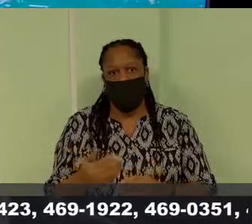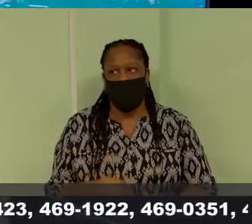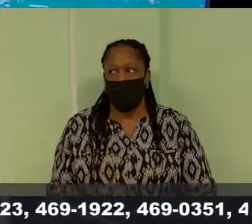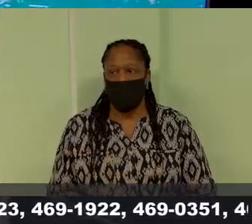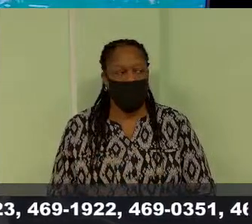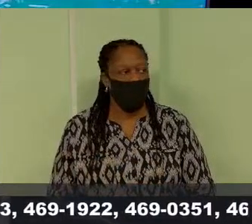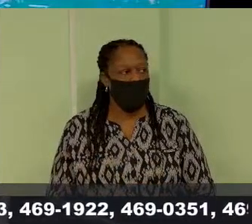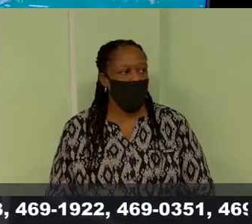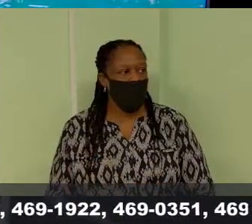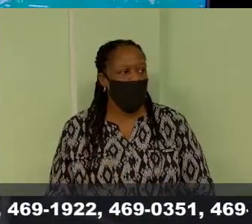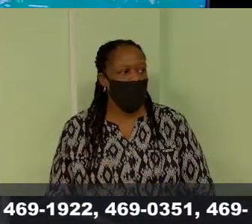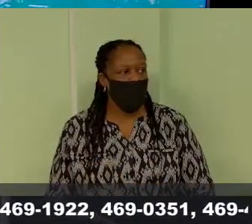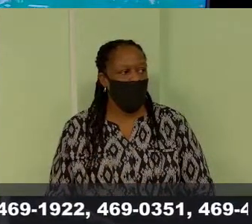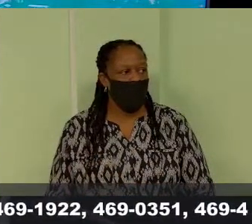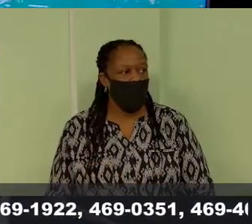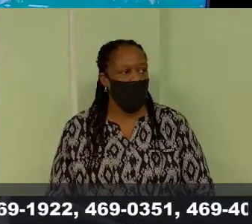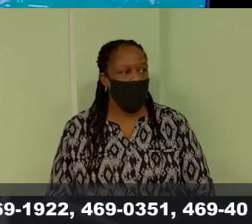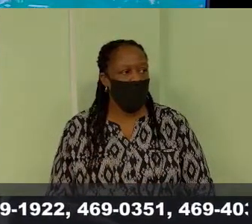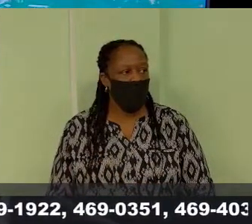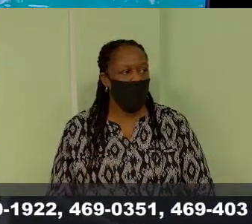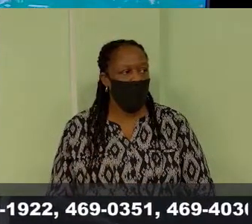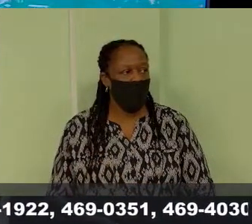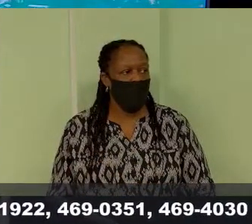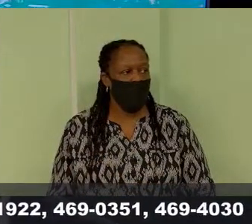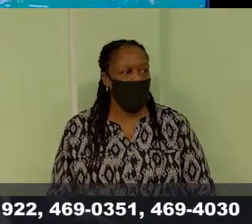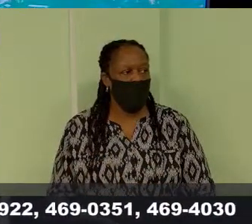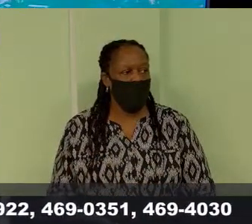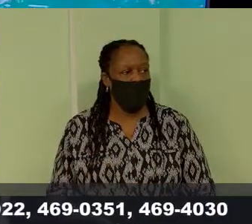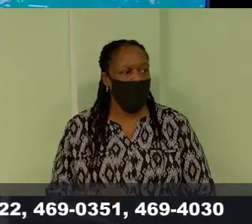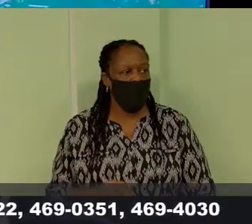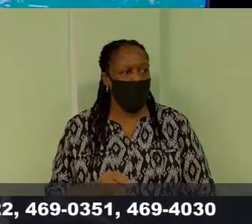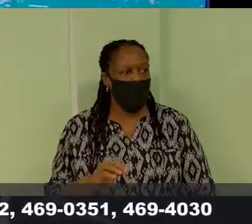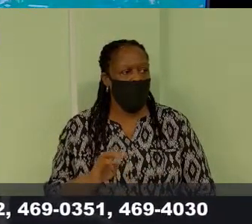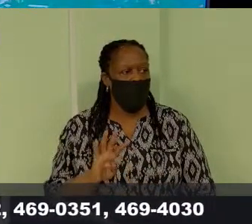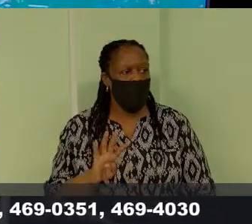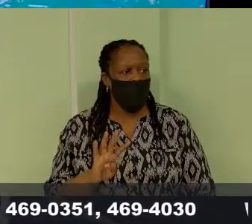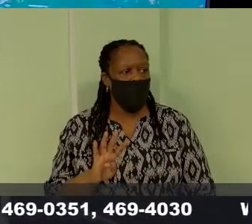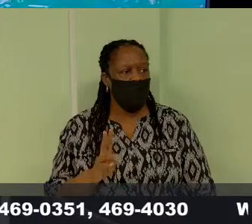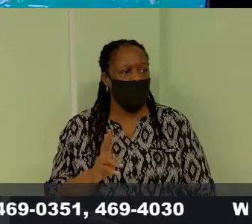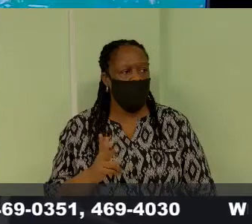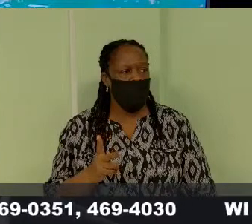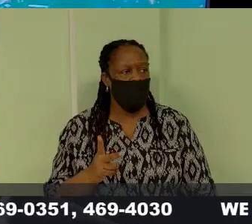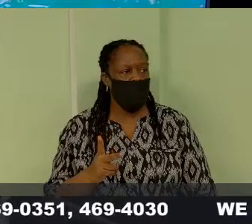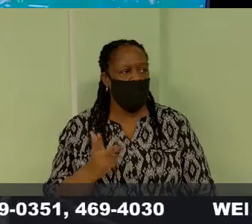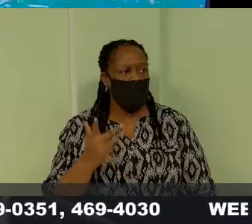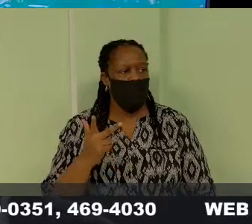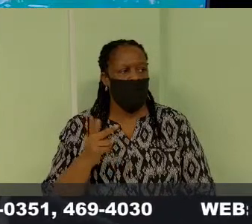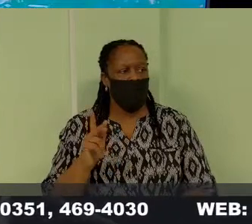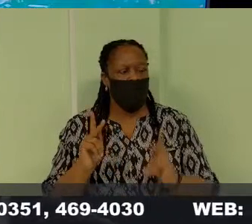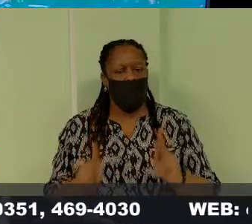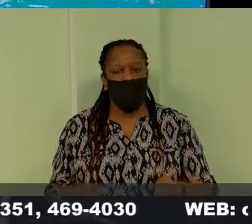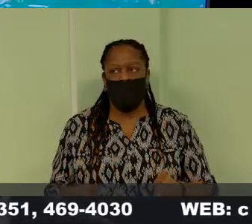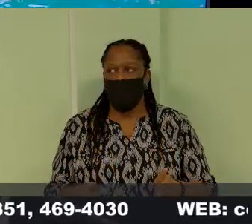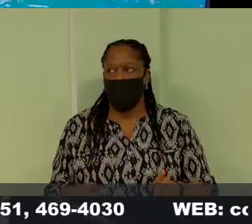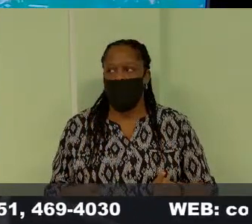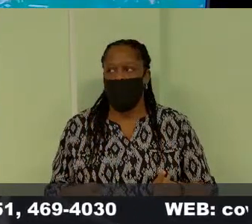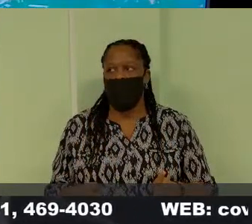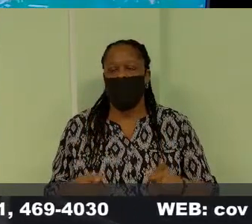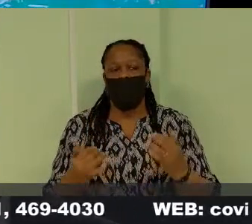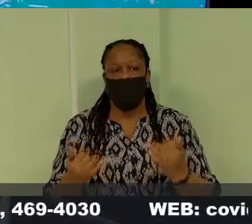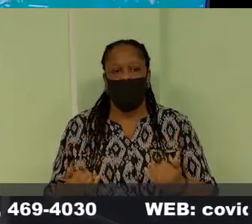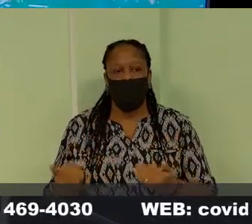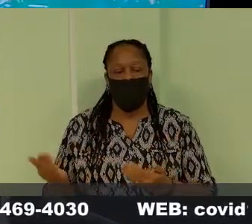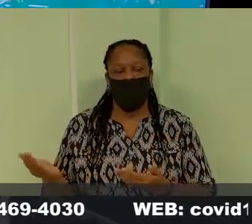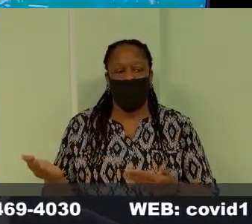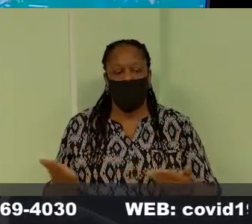Vincia Matthew. They are going to make a presentation to the Ministry of Health, and I would invite Dr.